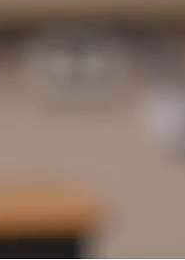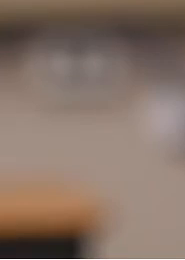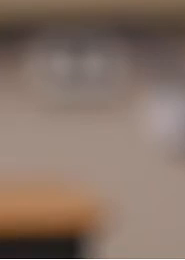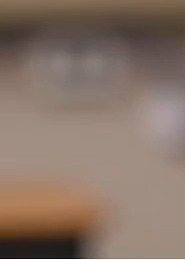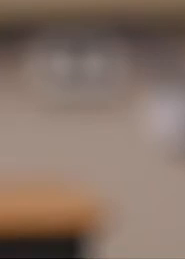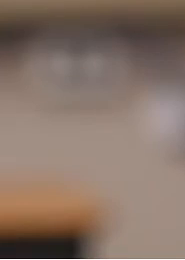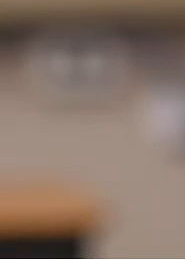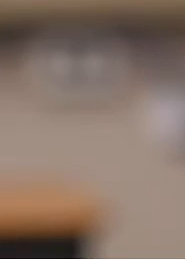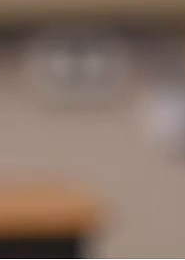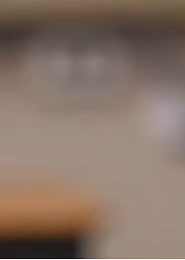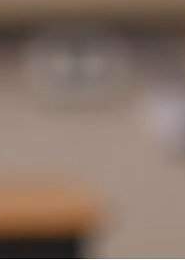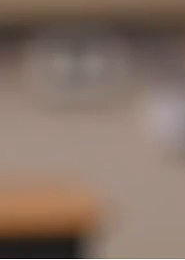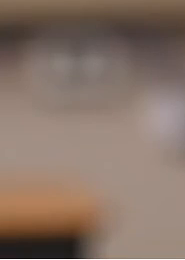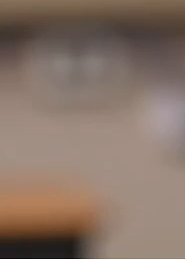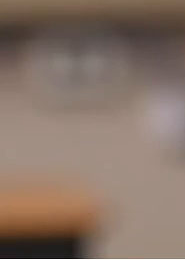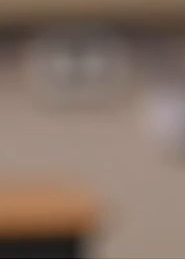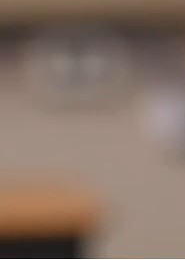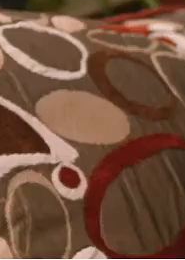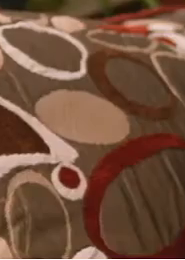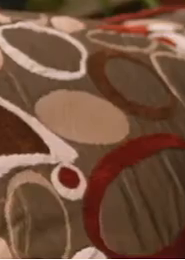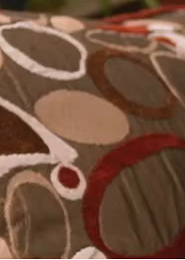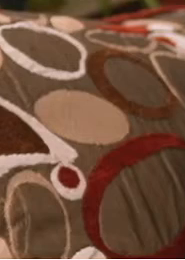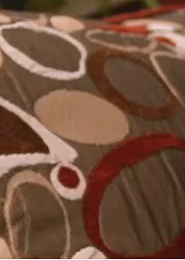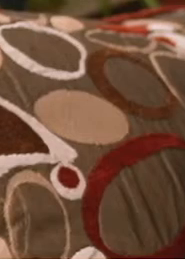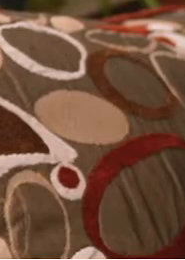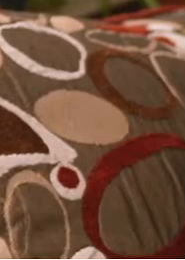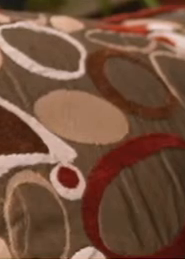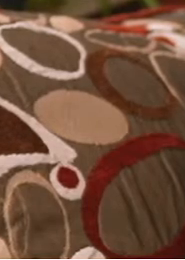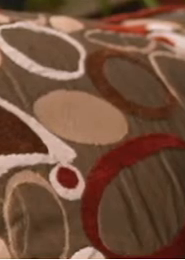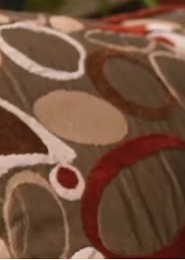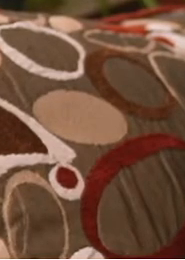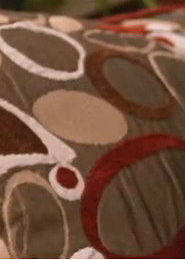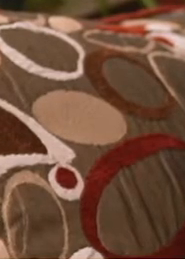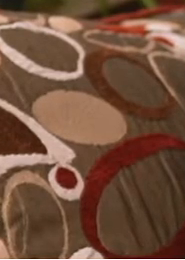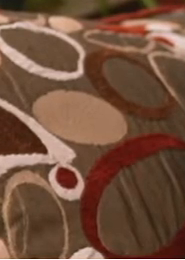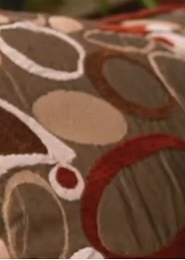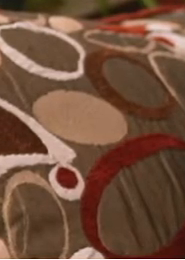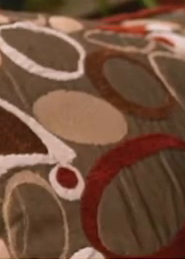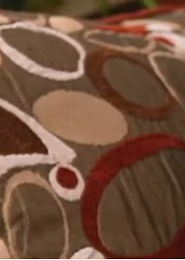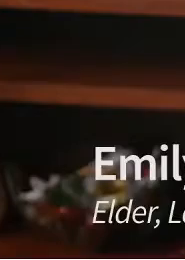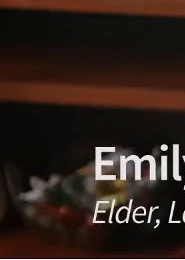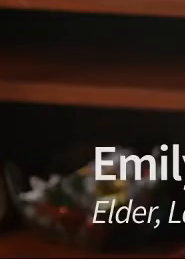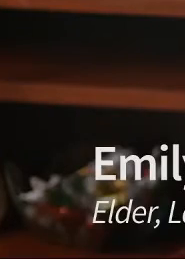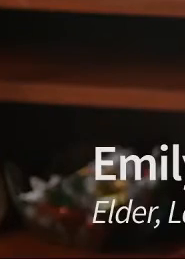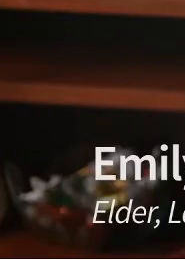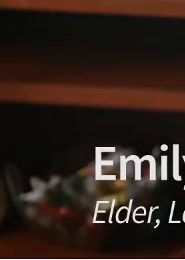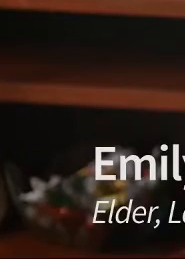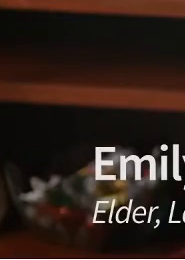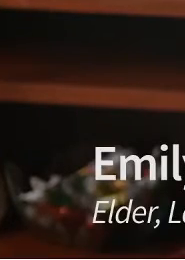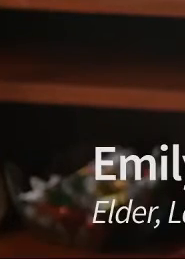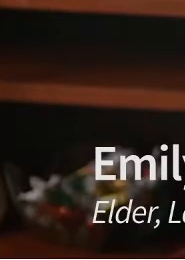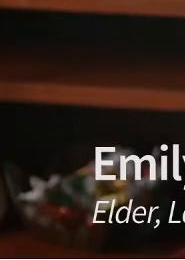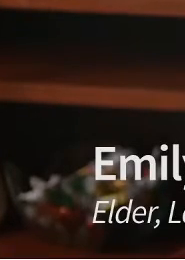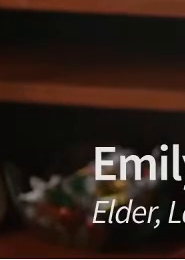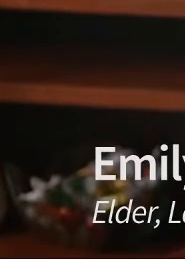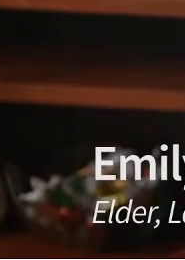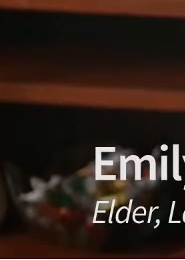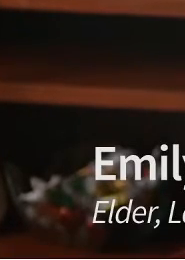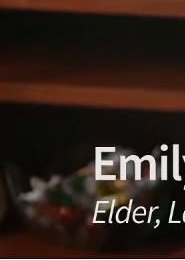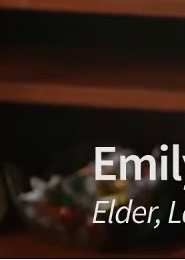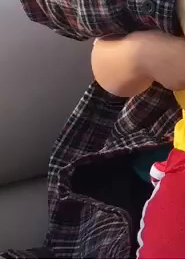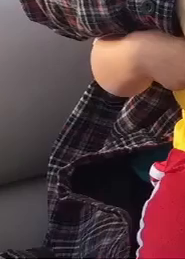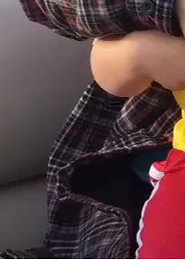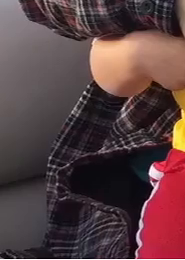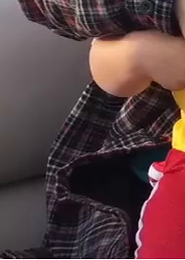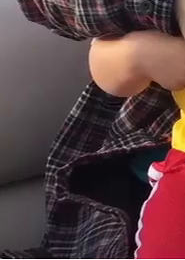to not see the kids' expressions on their faces. I want this needle to help me to live for a while more so I can